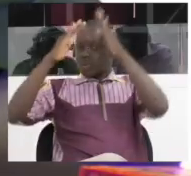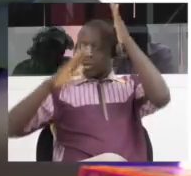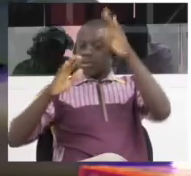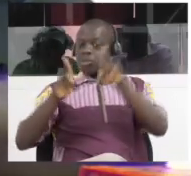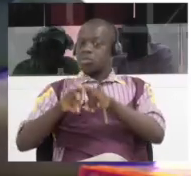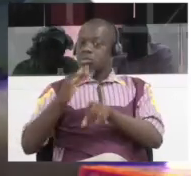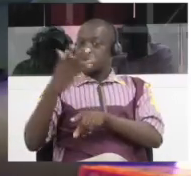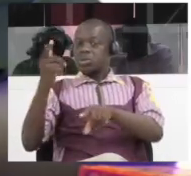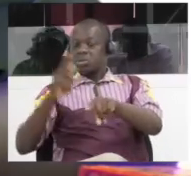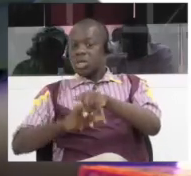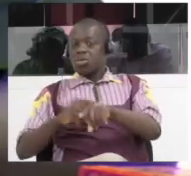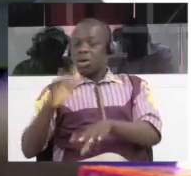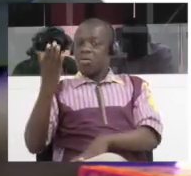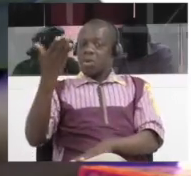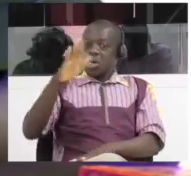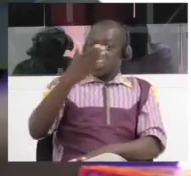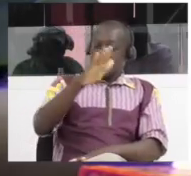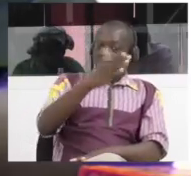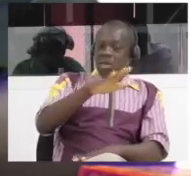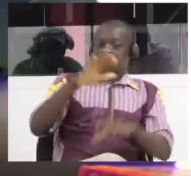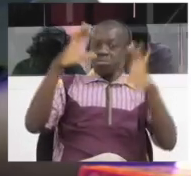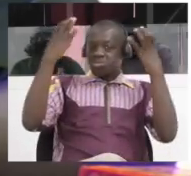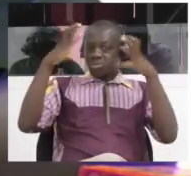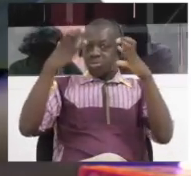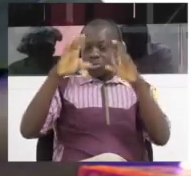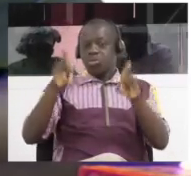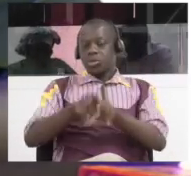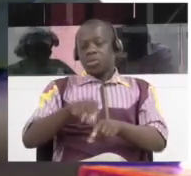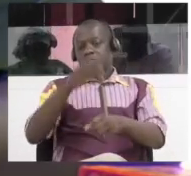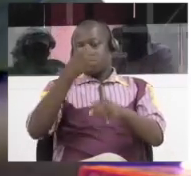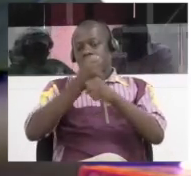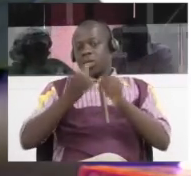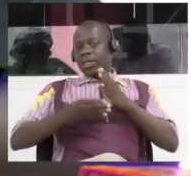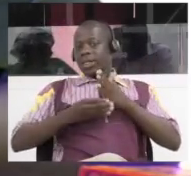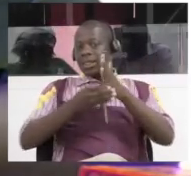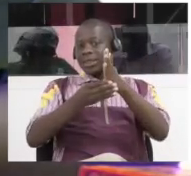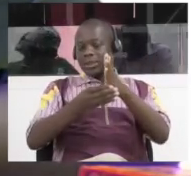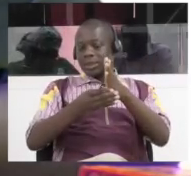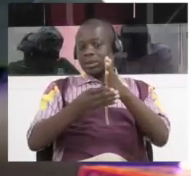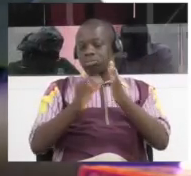if there is any problem with that, it can lead to some sort of, well, disgruntlement.